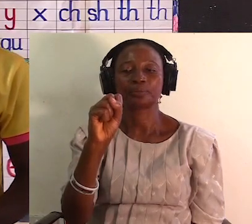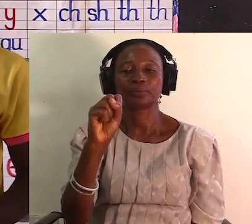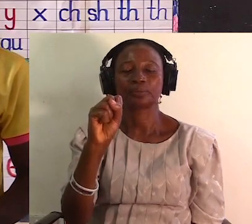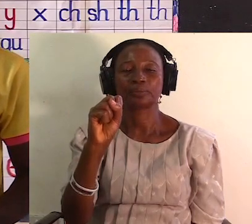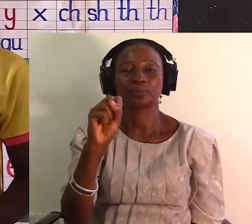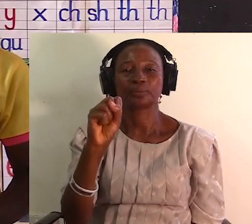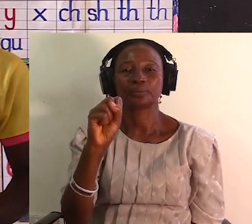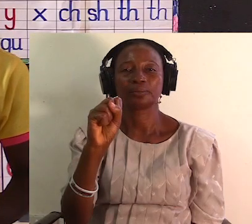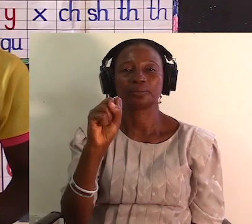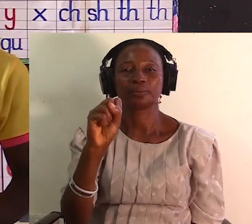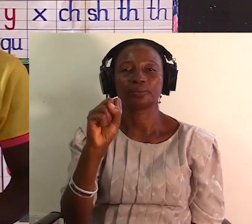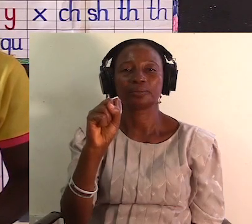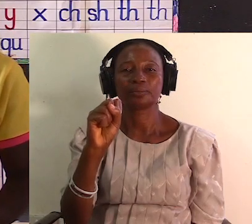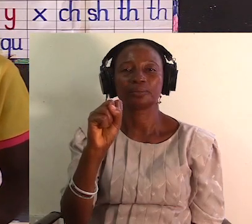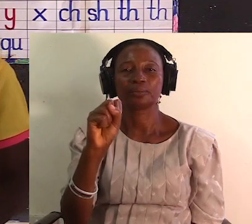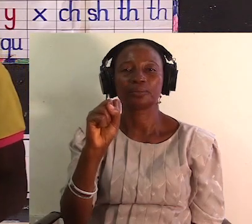S.